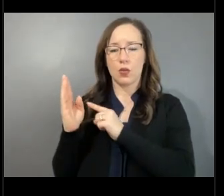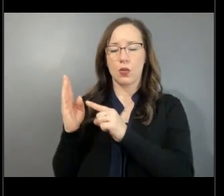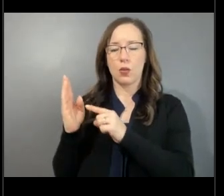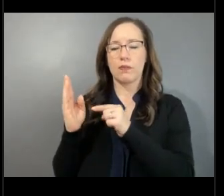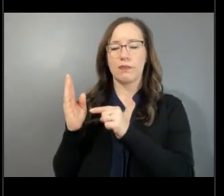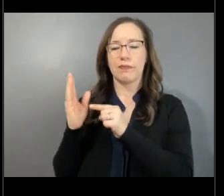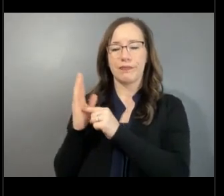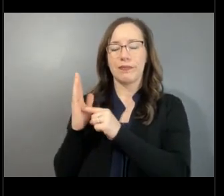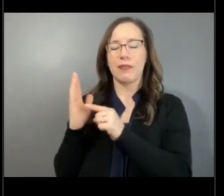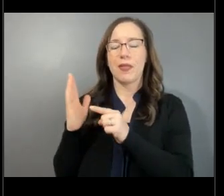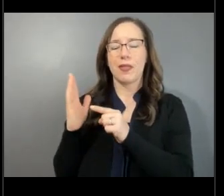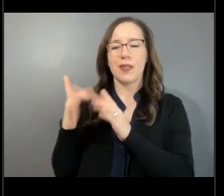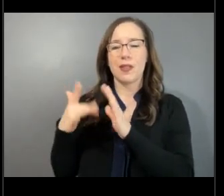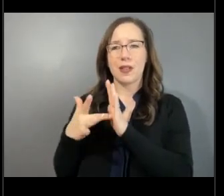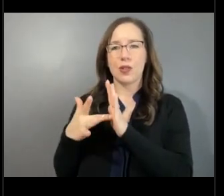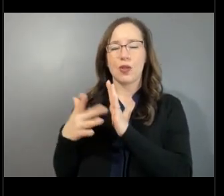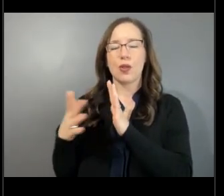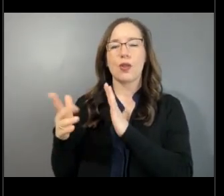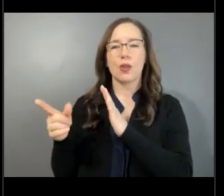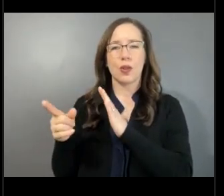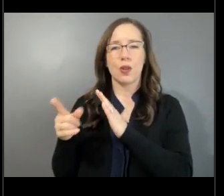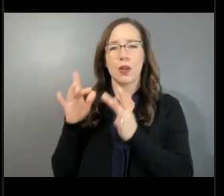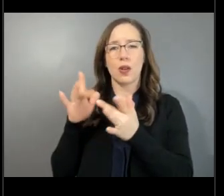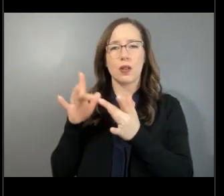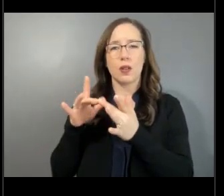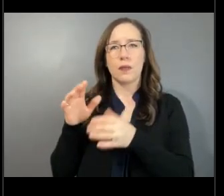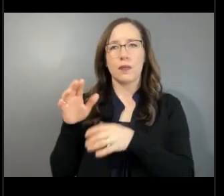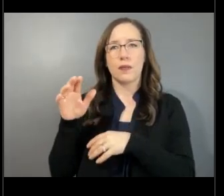contact the ADA at